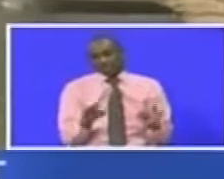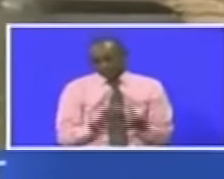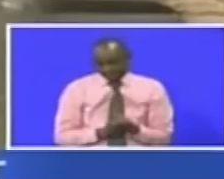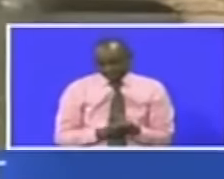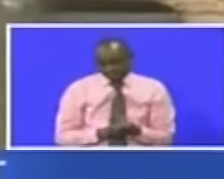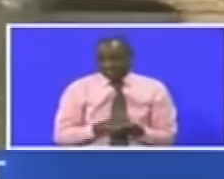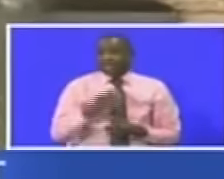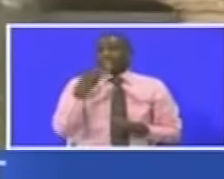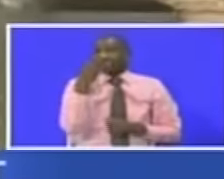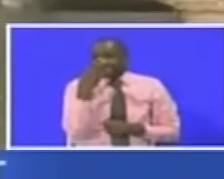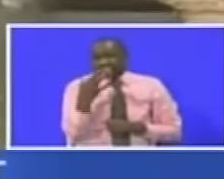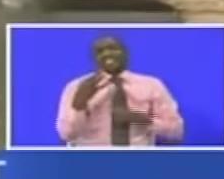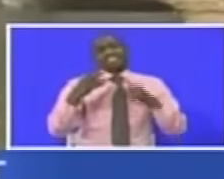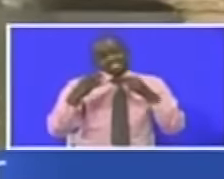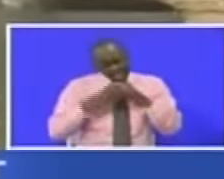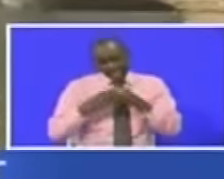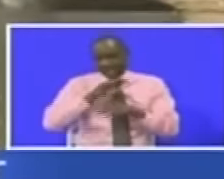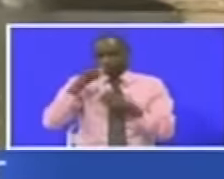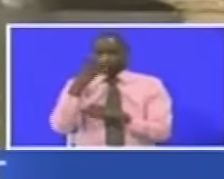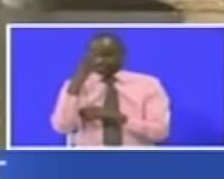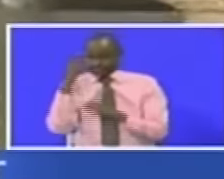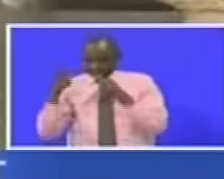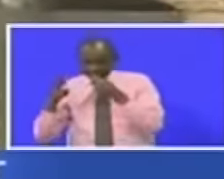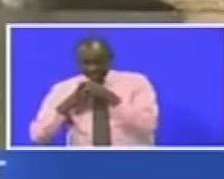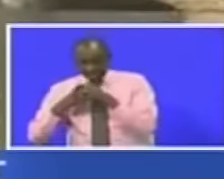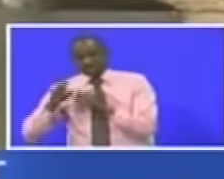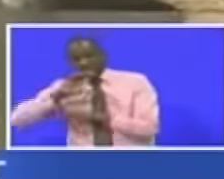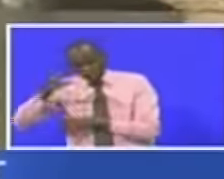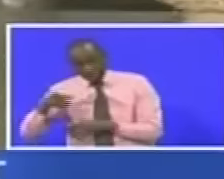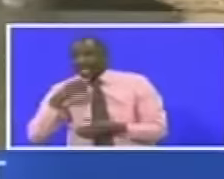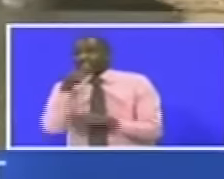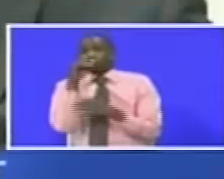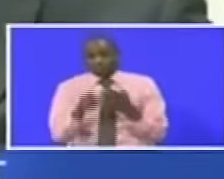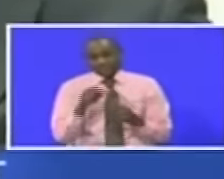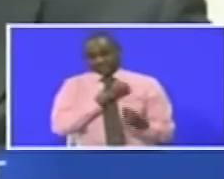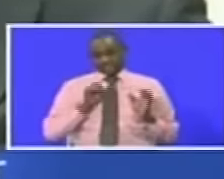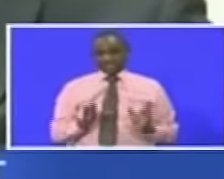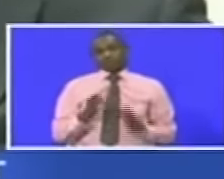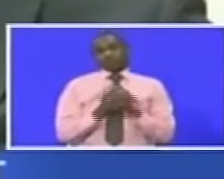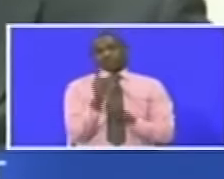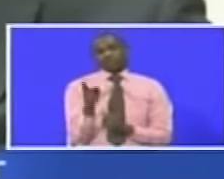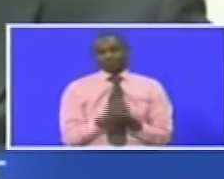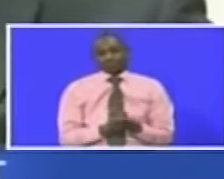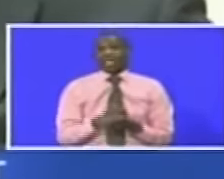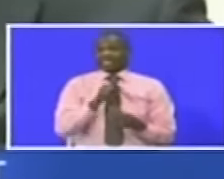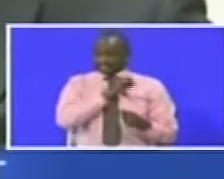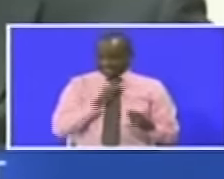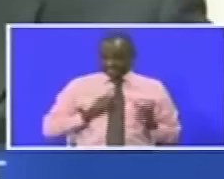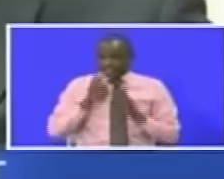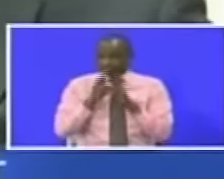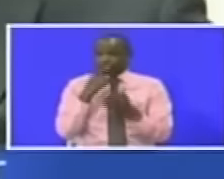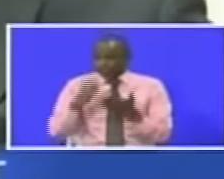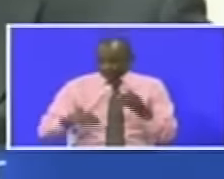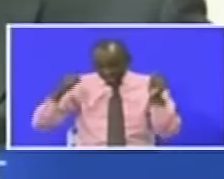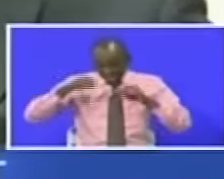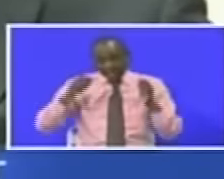Consequently, 39 out of 47 counties sought the intervention of the Senate. And the Senate in its report also